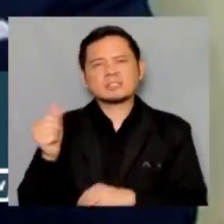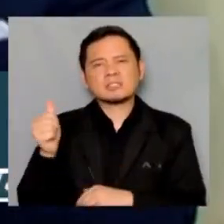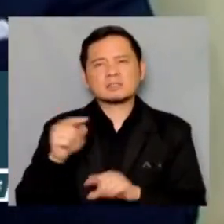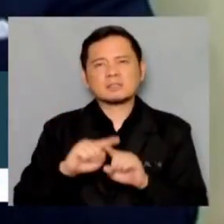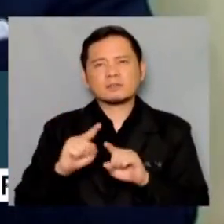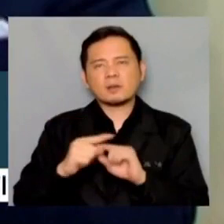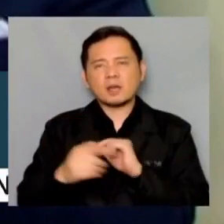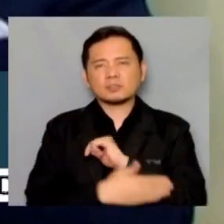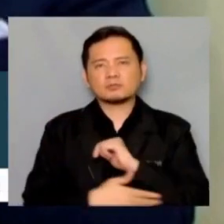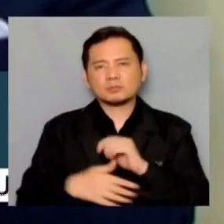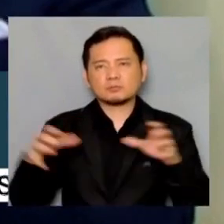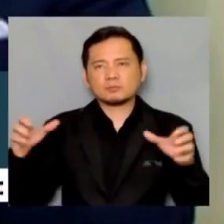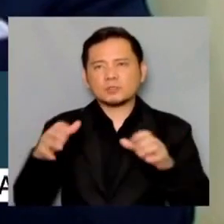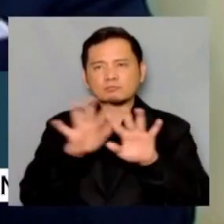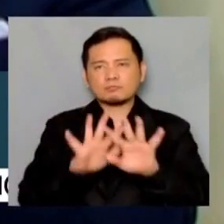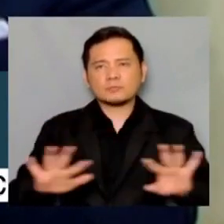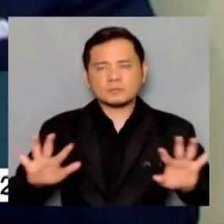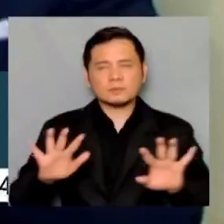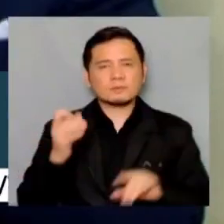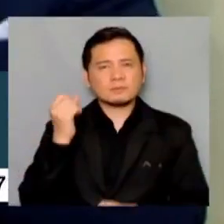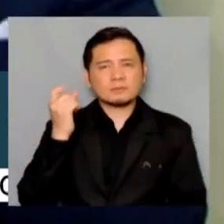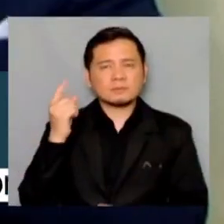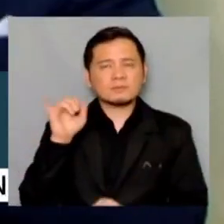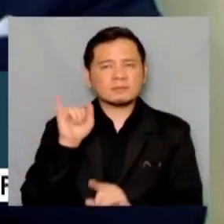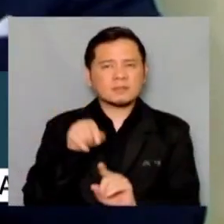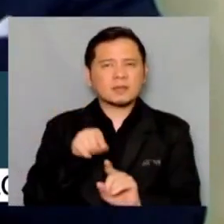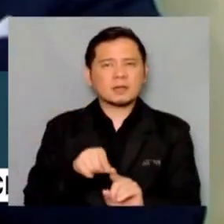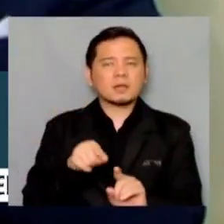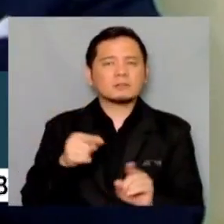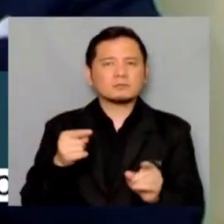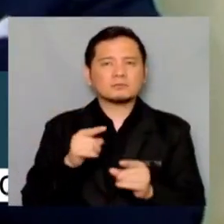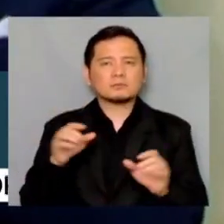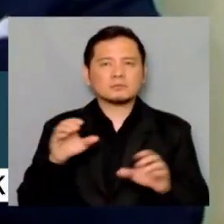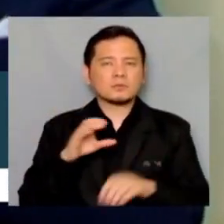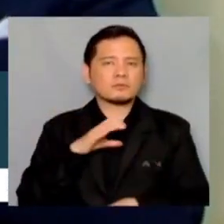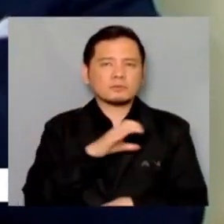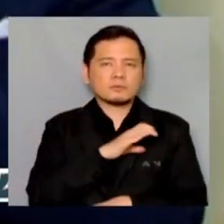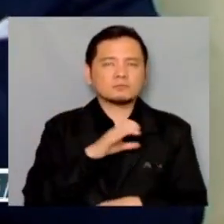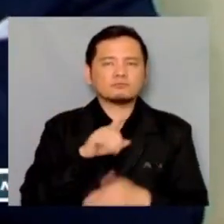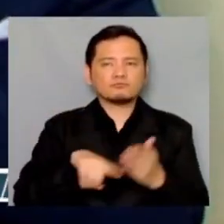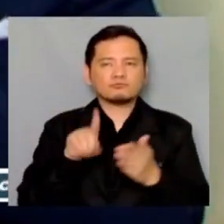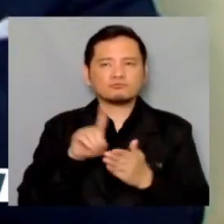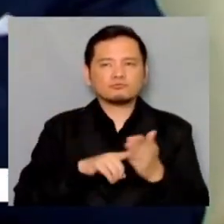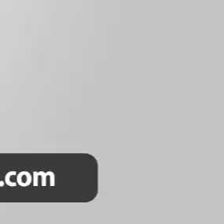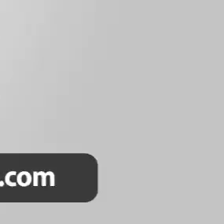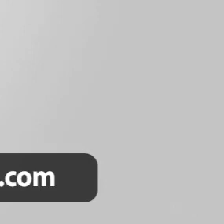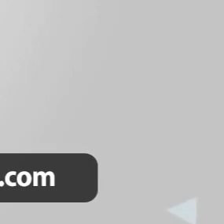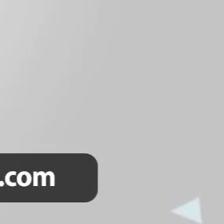Nations this week, but the summit was postponed because not all leaders could be in attendance.